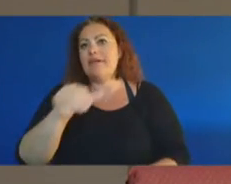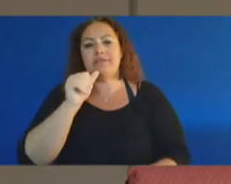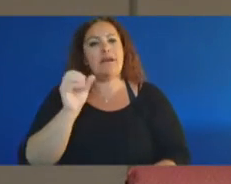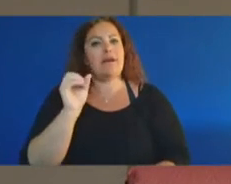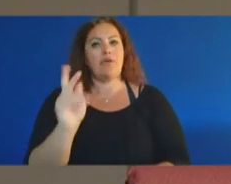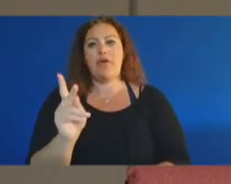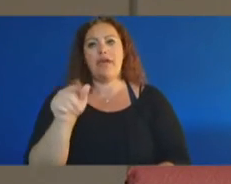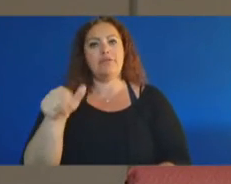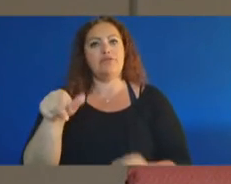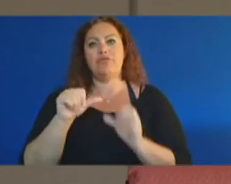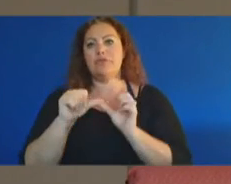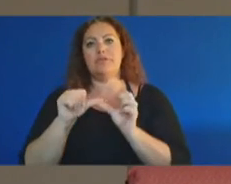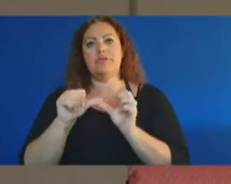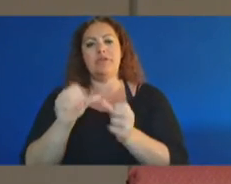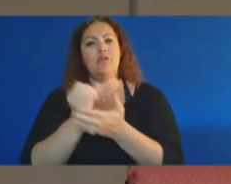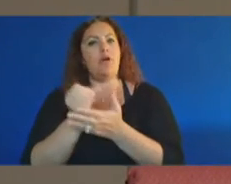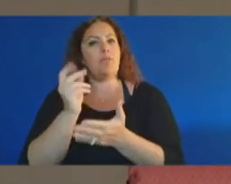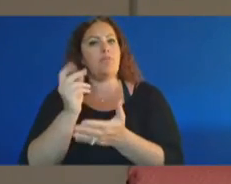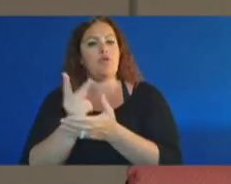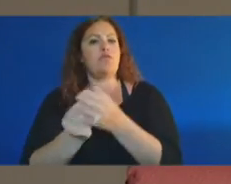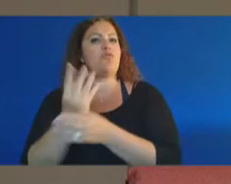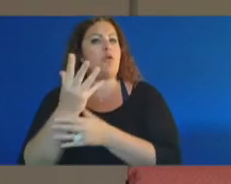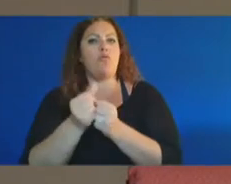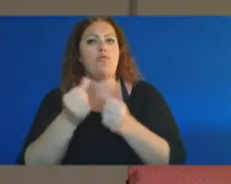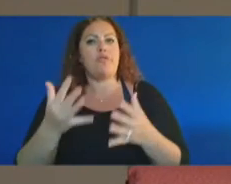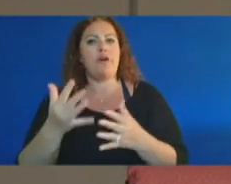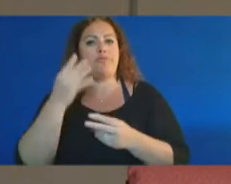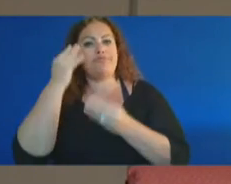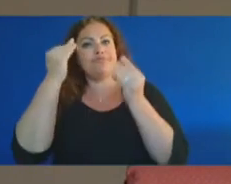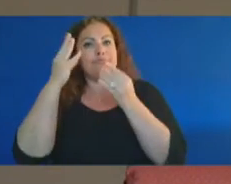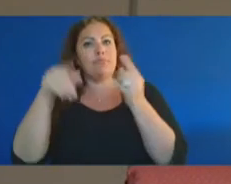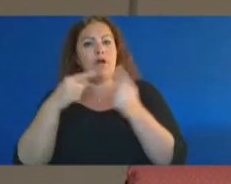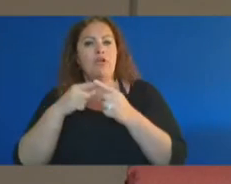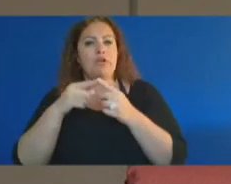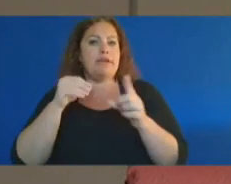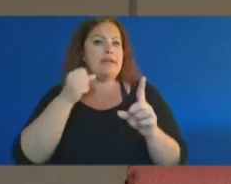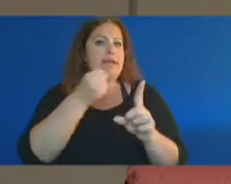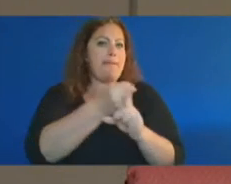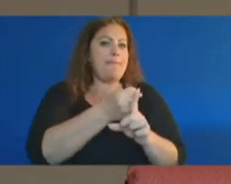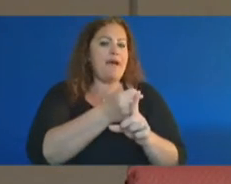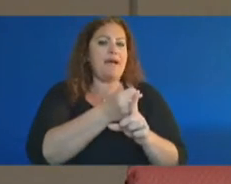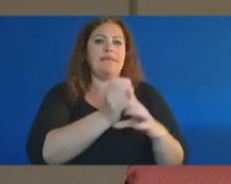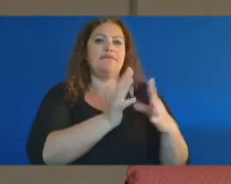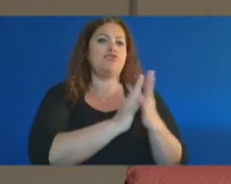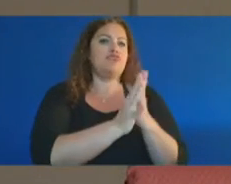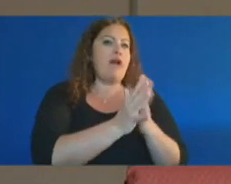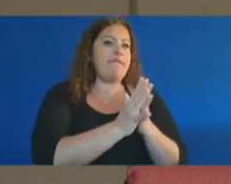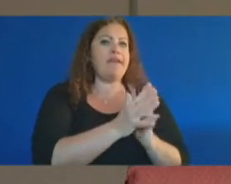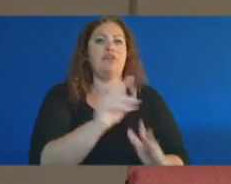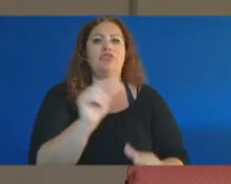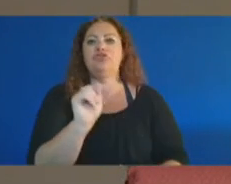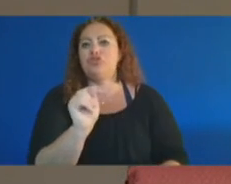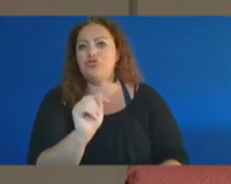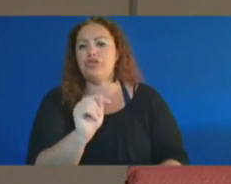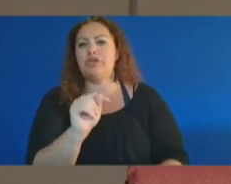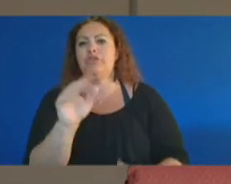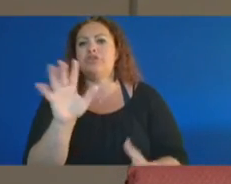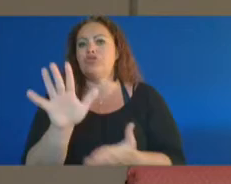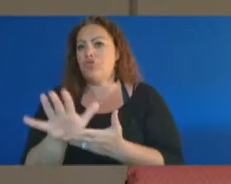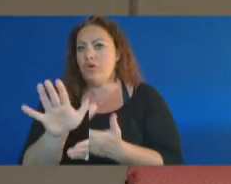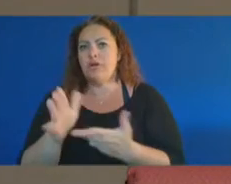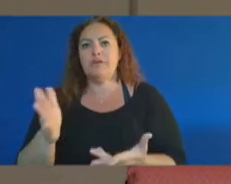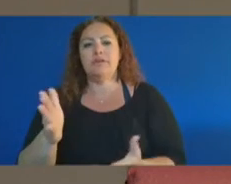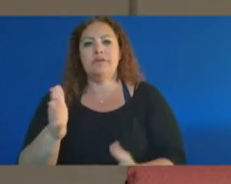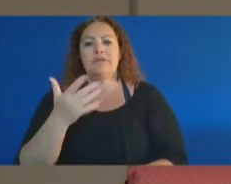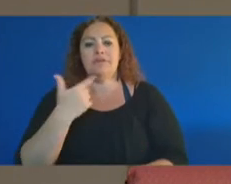continue to approve growth without looking at the impact on traffic and and sore and schools you also say we have to start somewhere